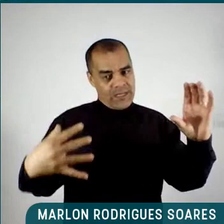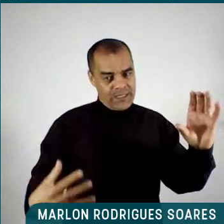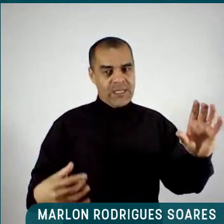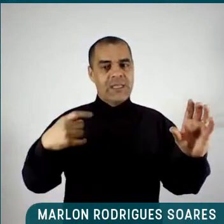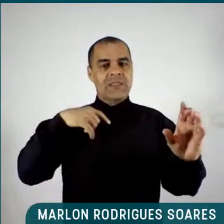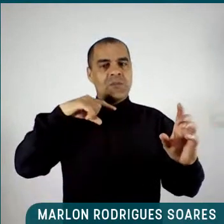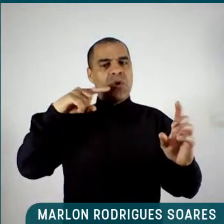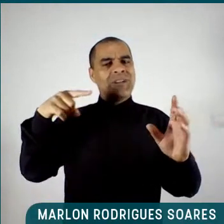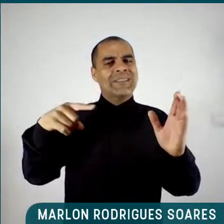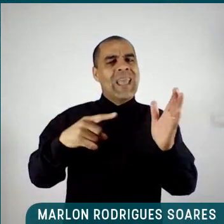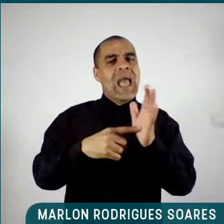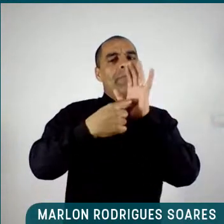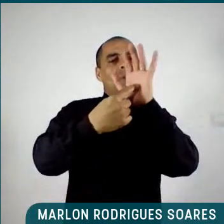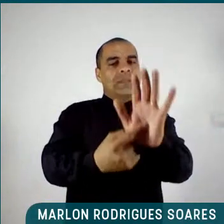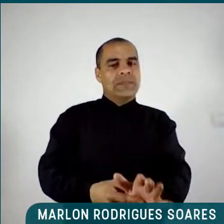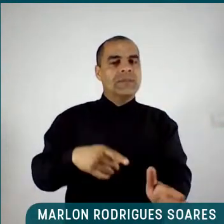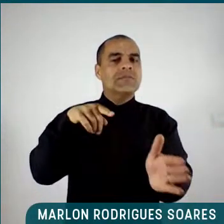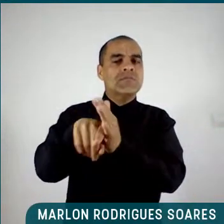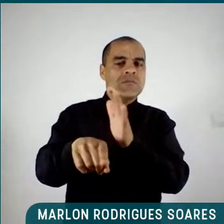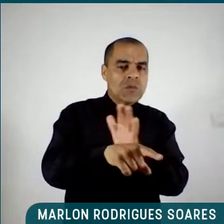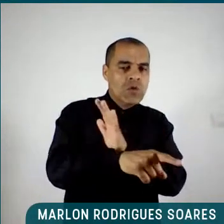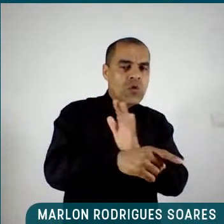profile that can lead us